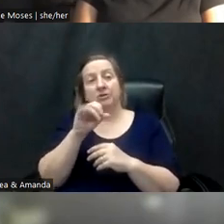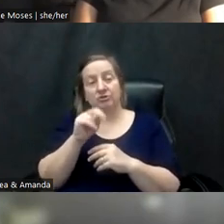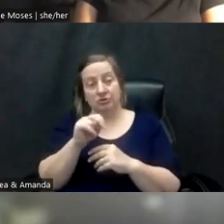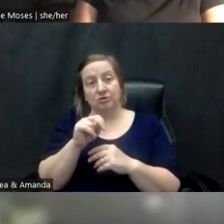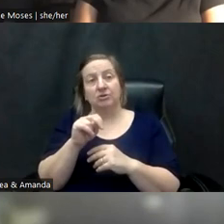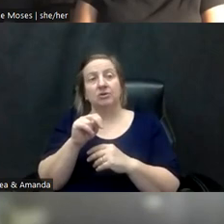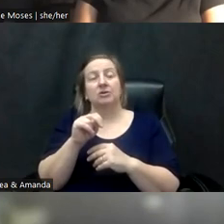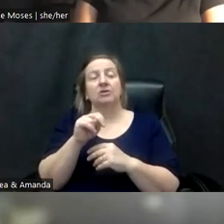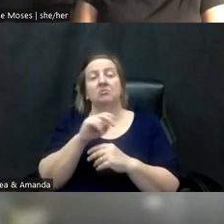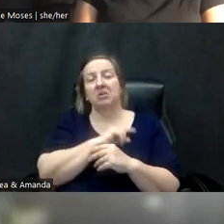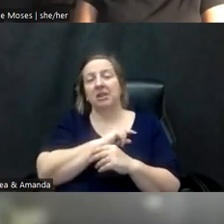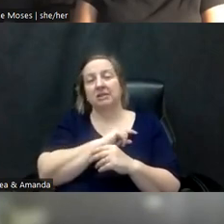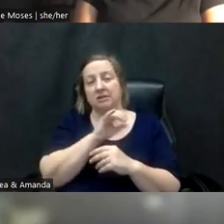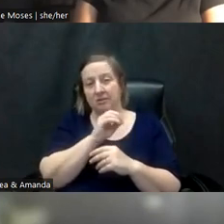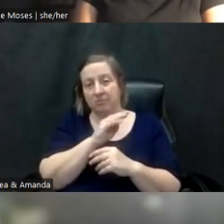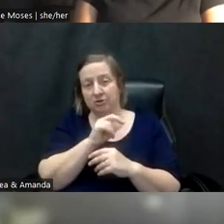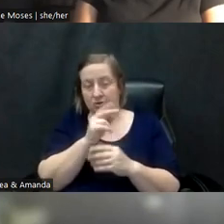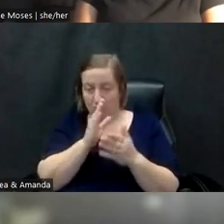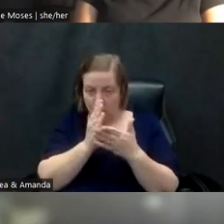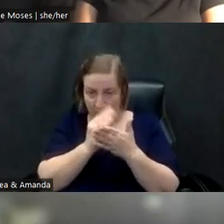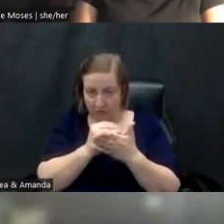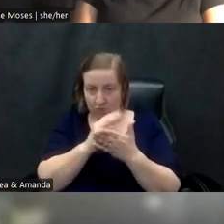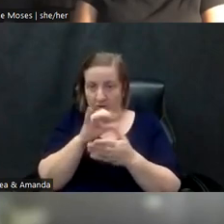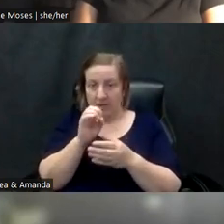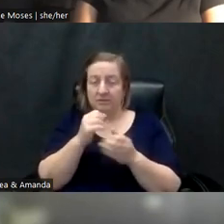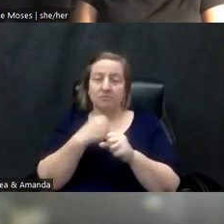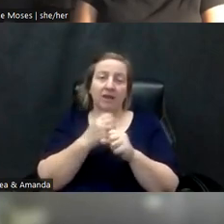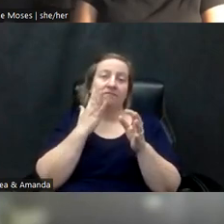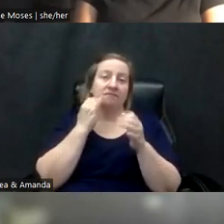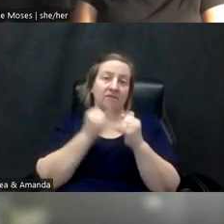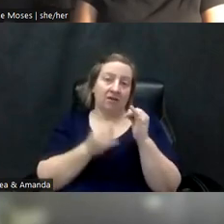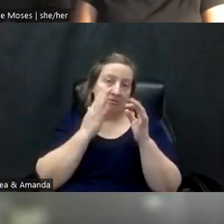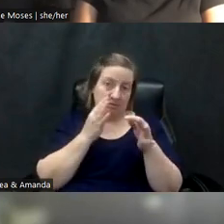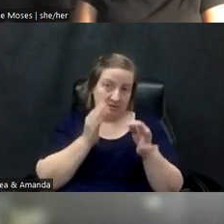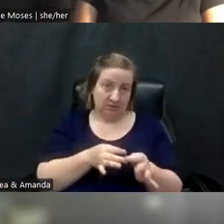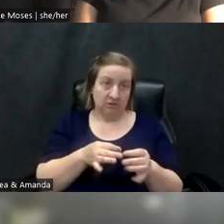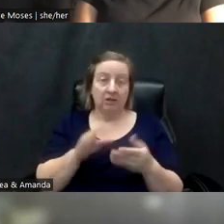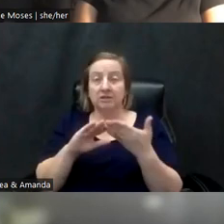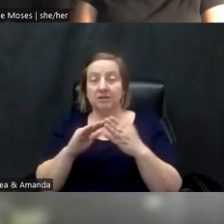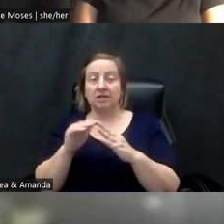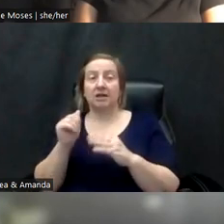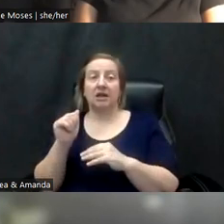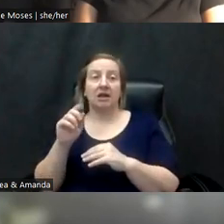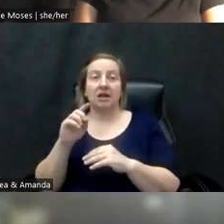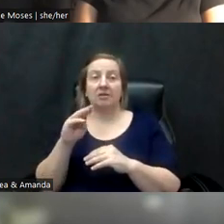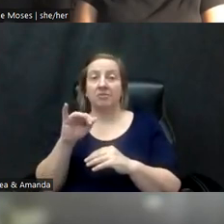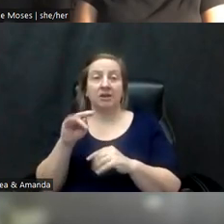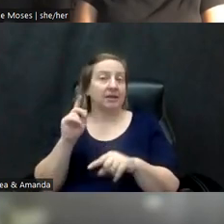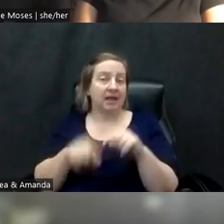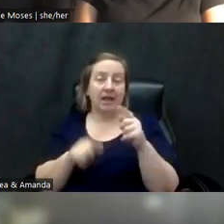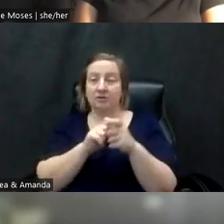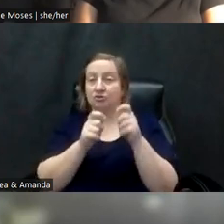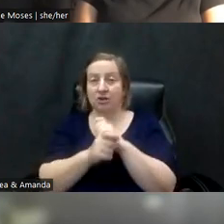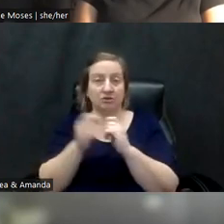the police commission, and they review the case and they make the final decision. The city administrator may not change the final